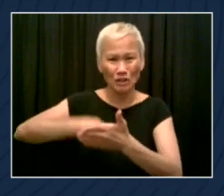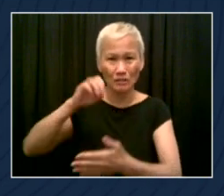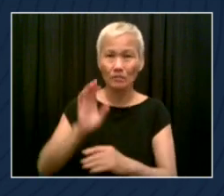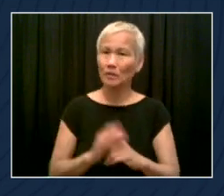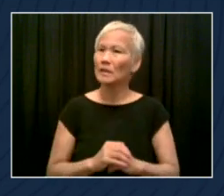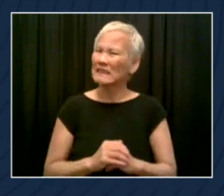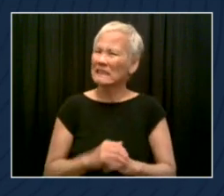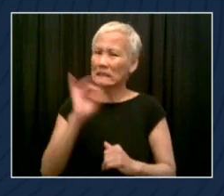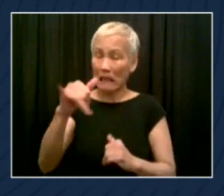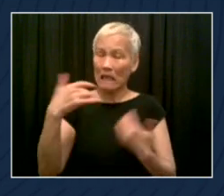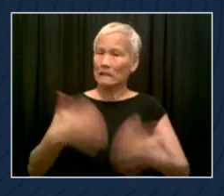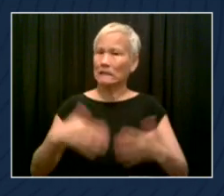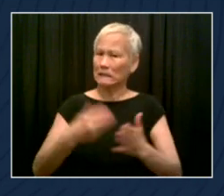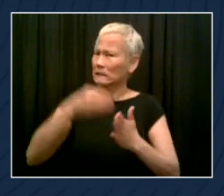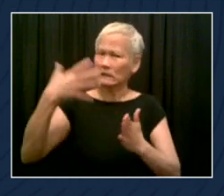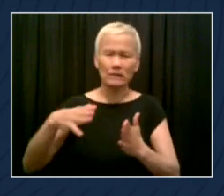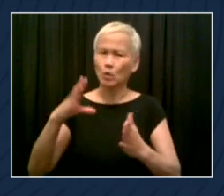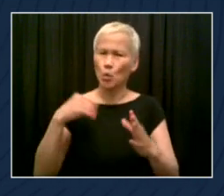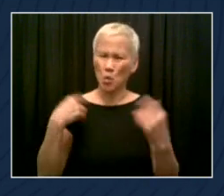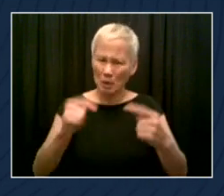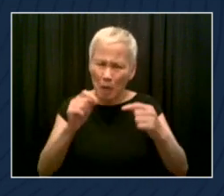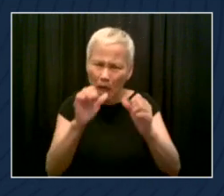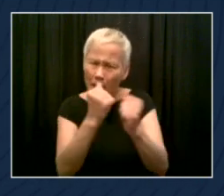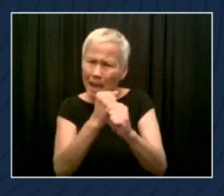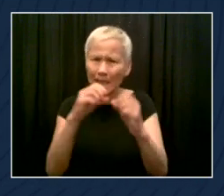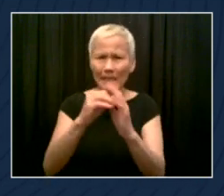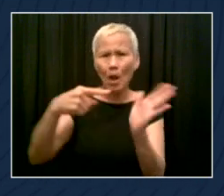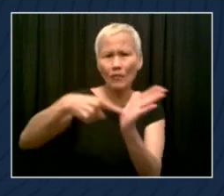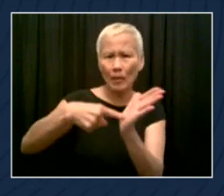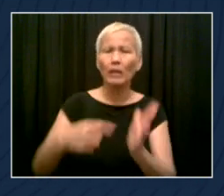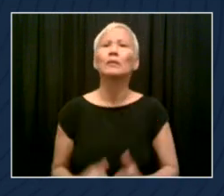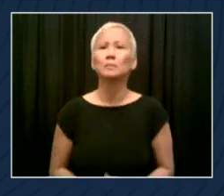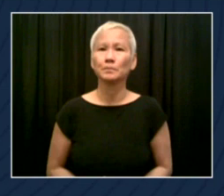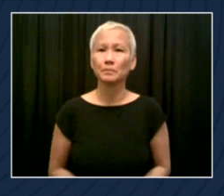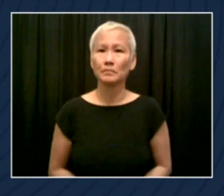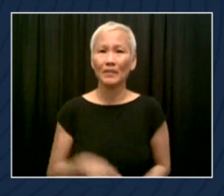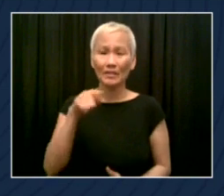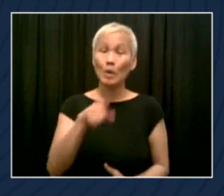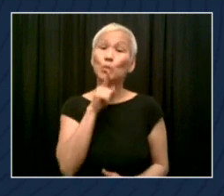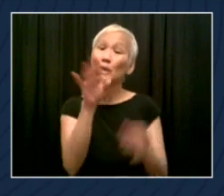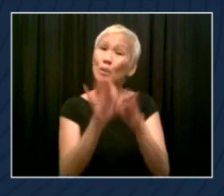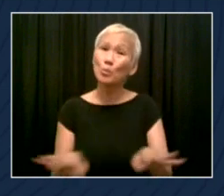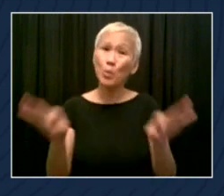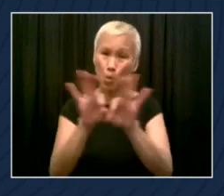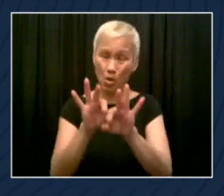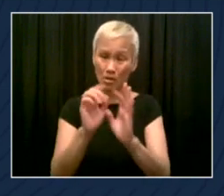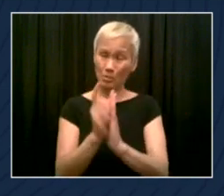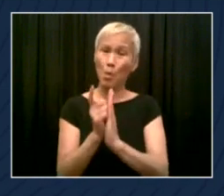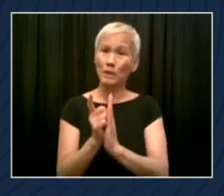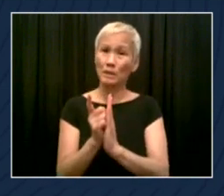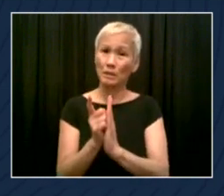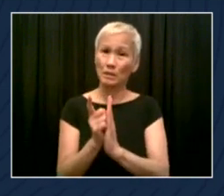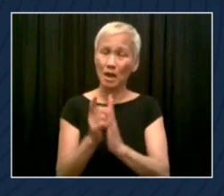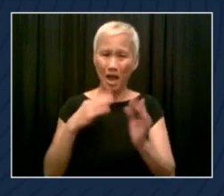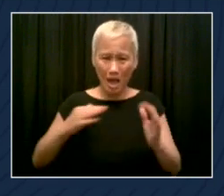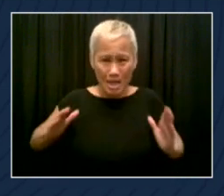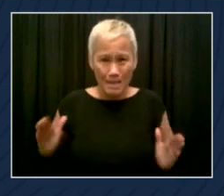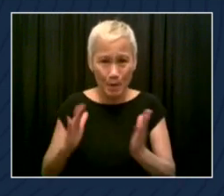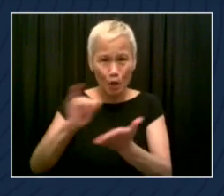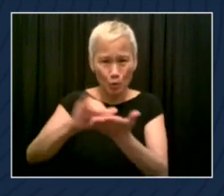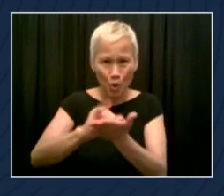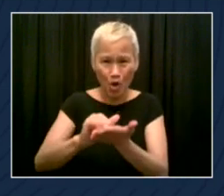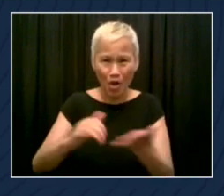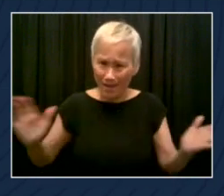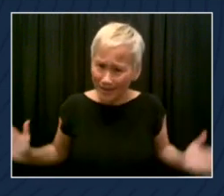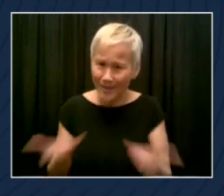here as well. So this is a big moment where we can now really tell New Yorkers to go out, enjoy your favorite restaurants, go